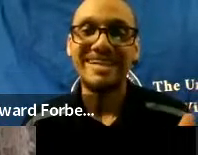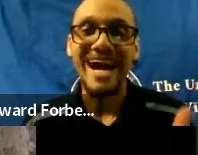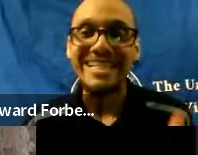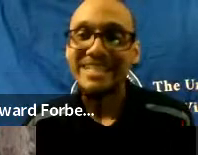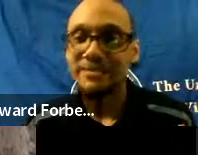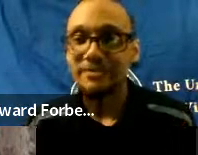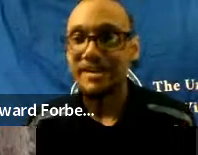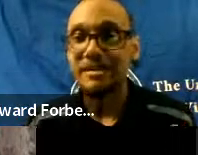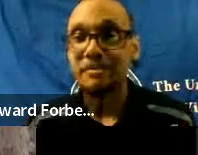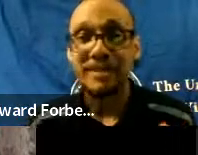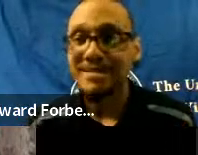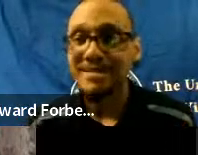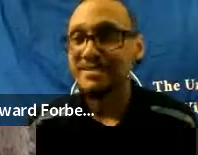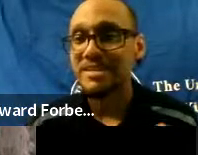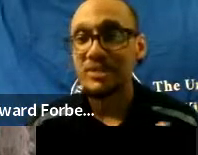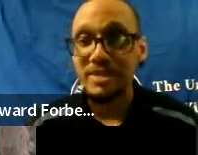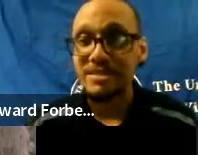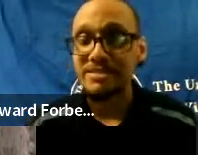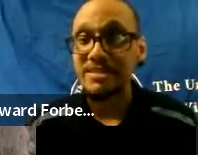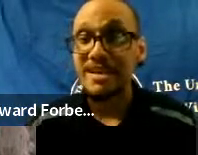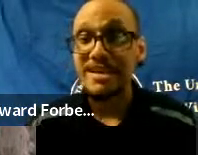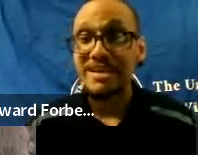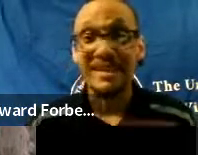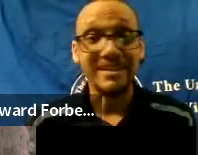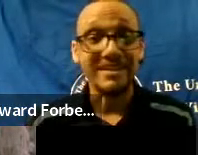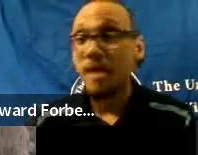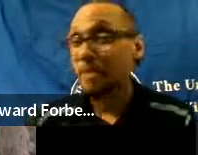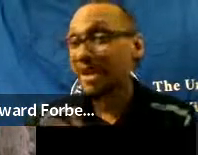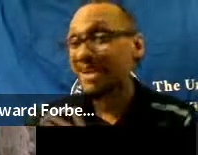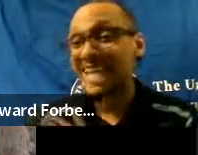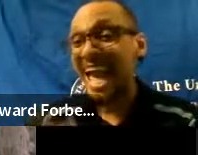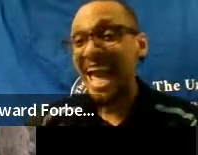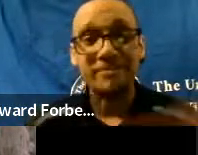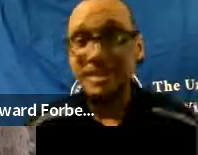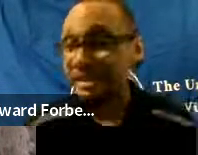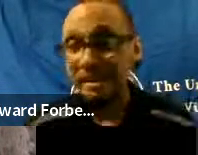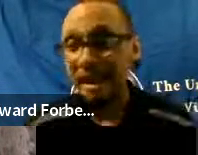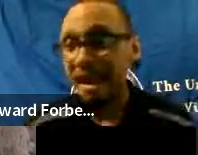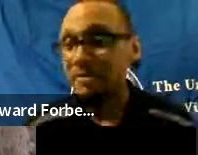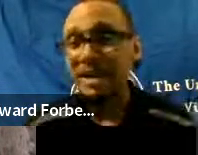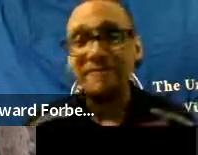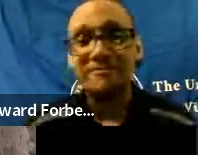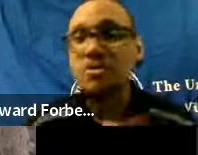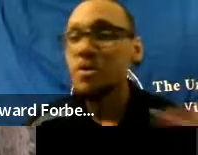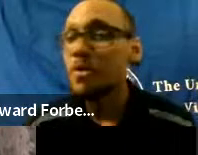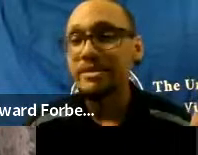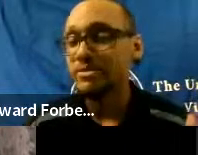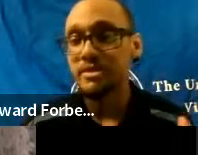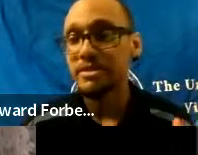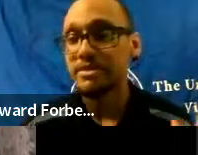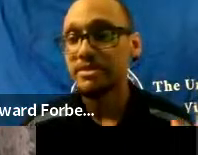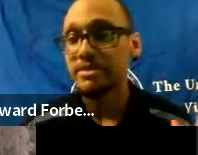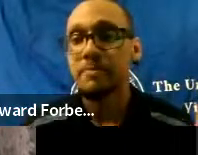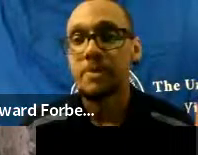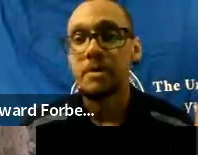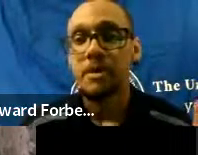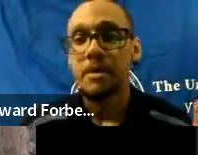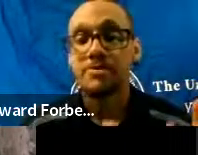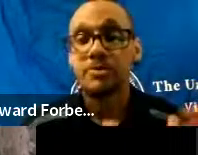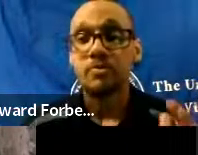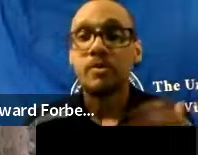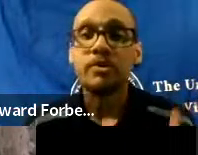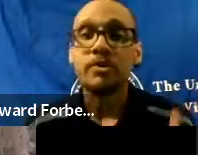field identifying plants and trees that they walk past every day and would have no idea what these things